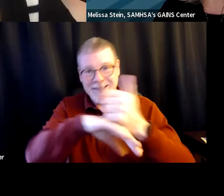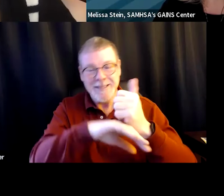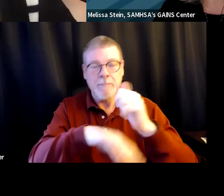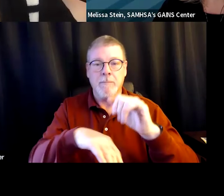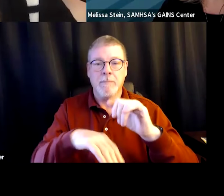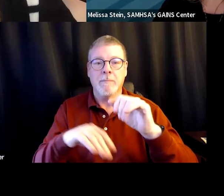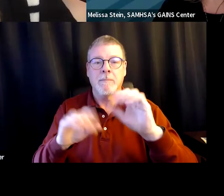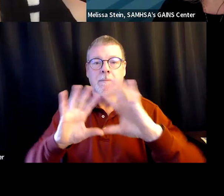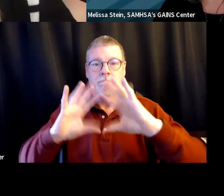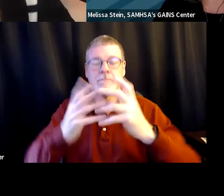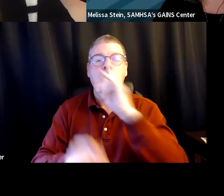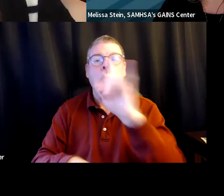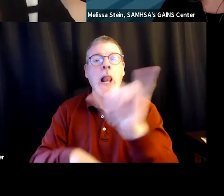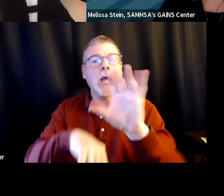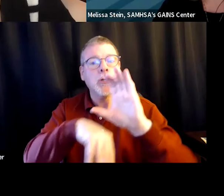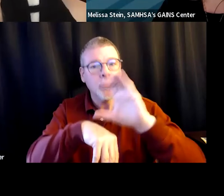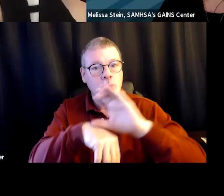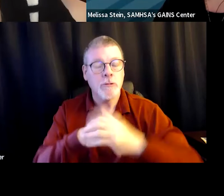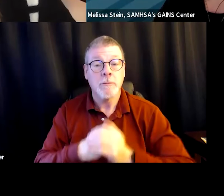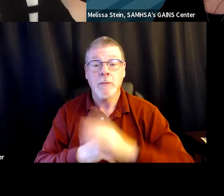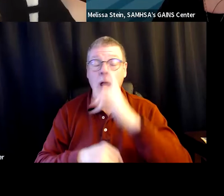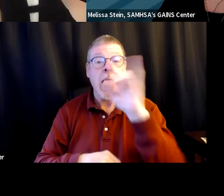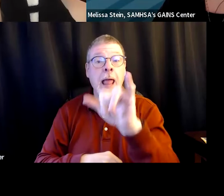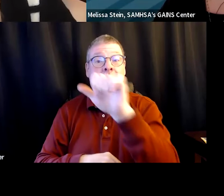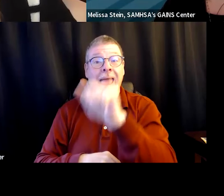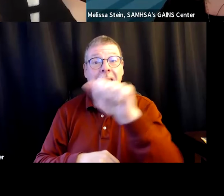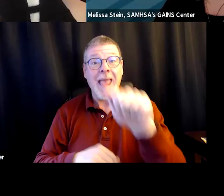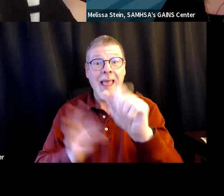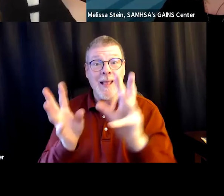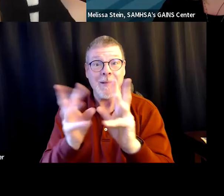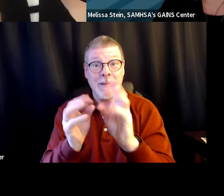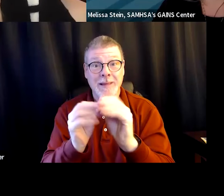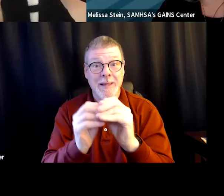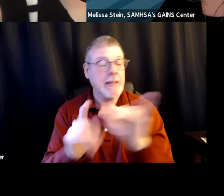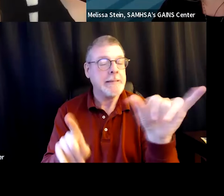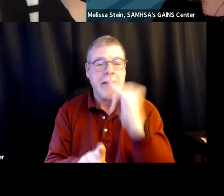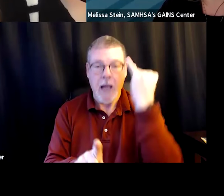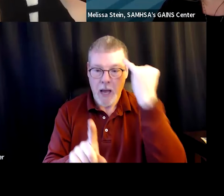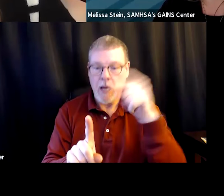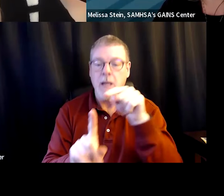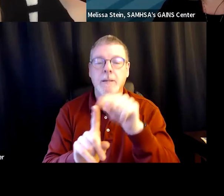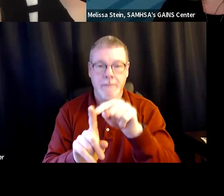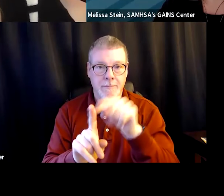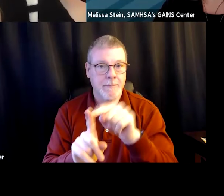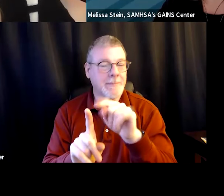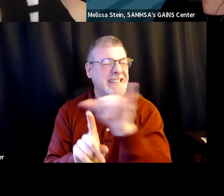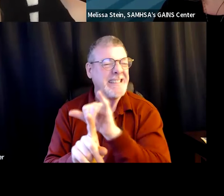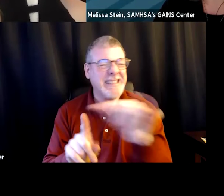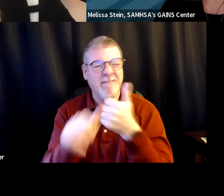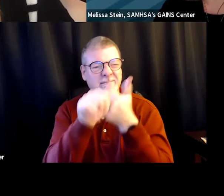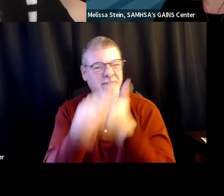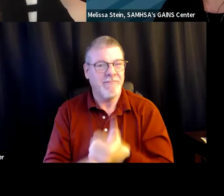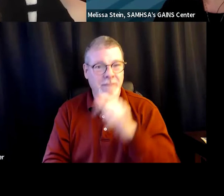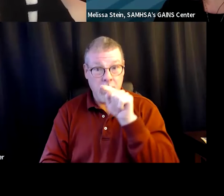churches. The same places where Alcoholics Anonymous meetings are taking place, that is an inroad. That is a place where folks can